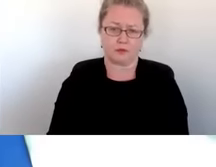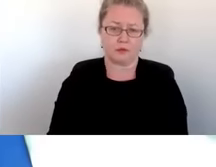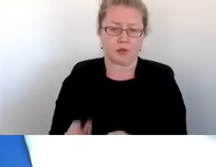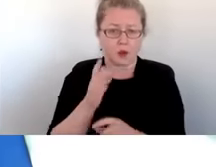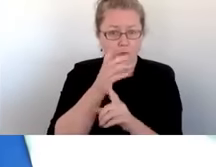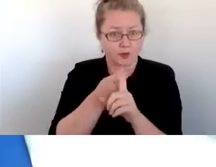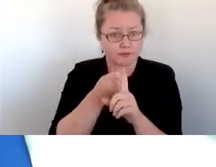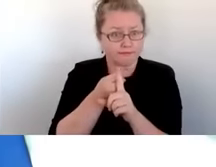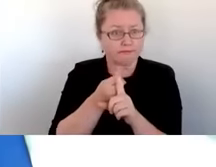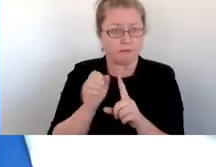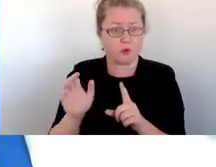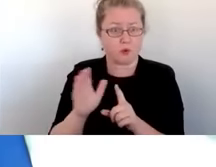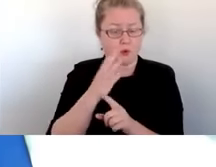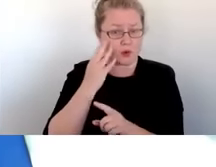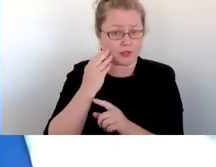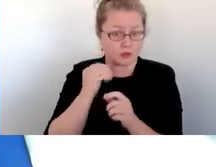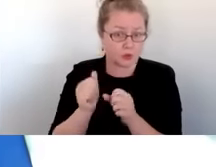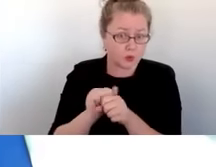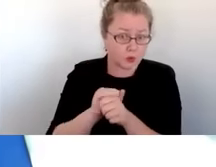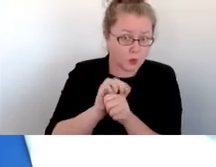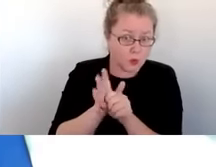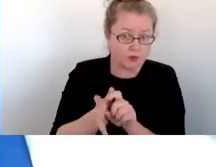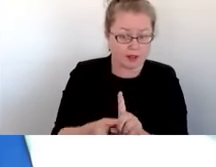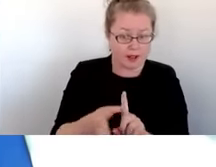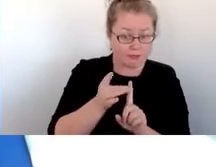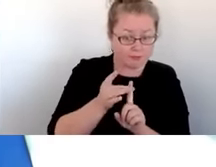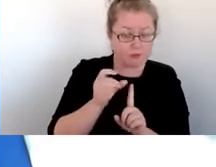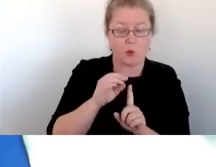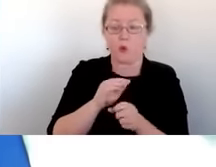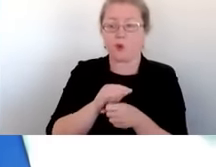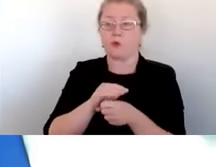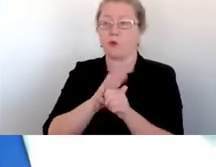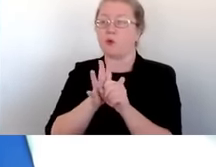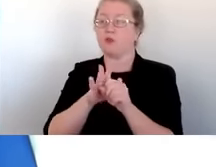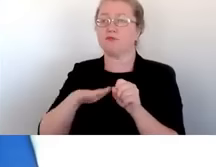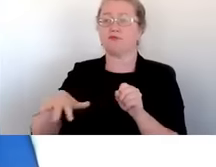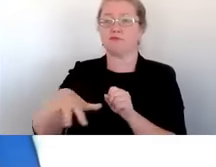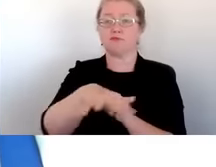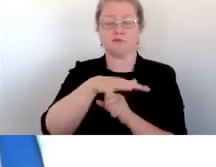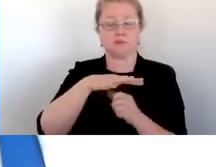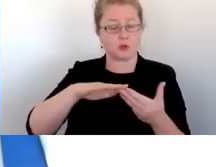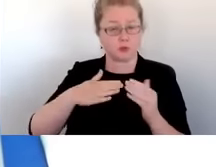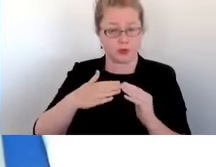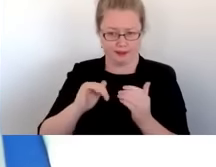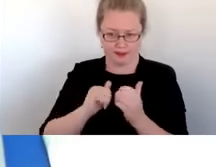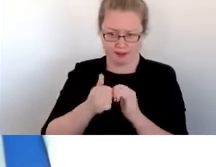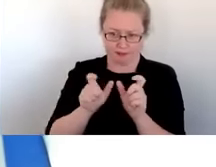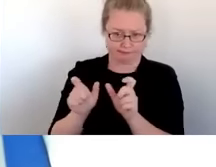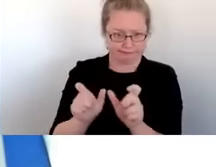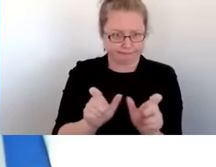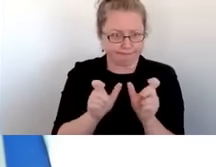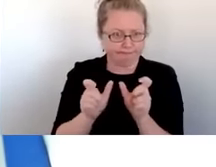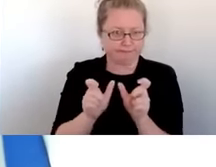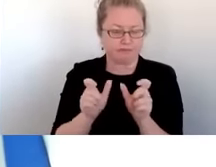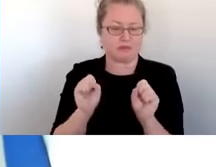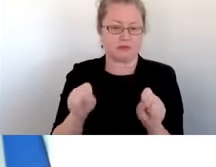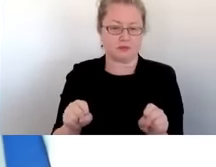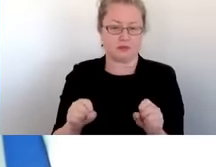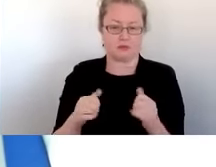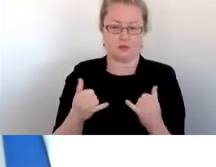face COVID and how we live with COVID. On that point, we're here today to provide an update on our fall booster campaign.